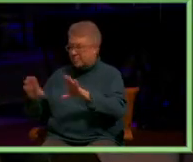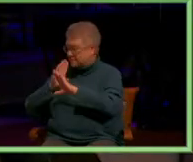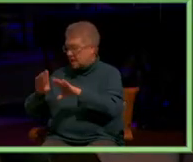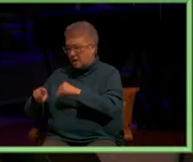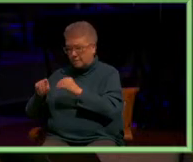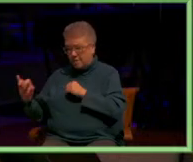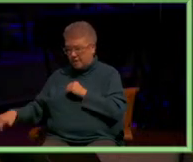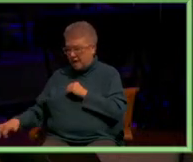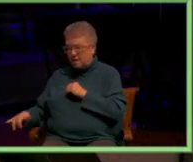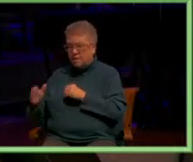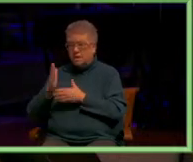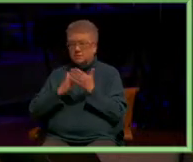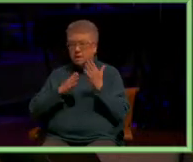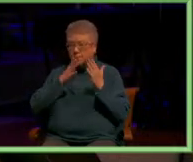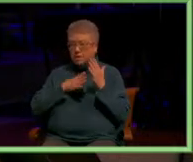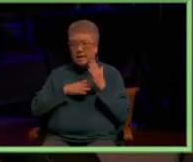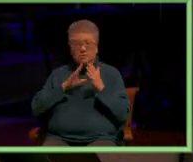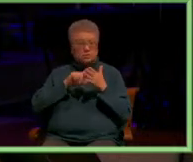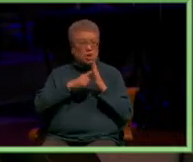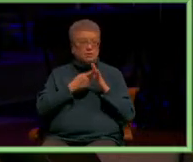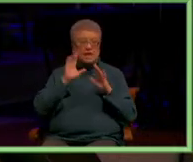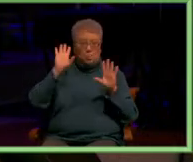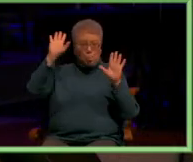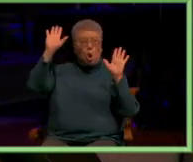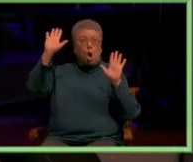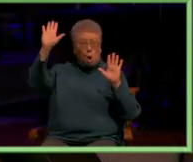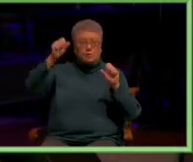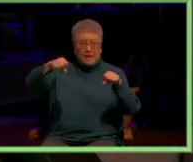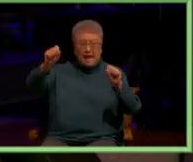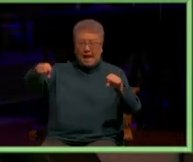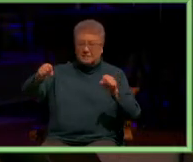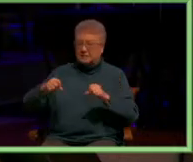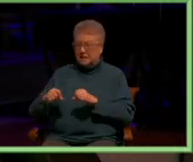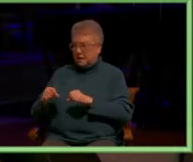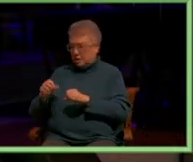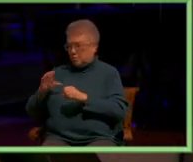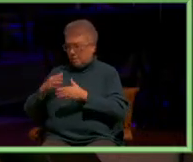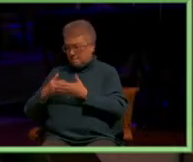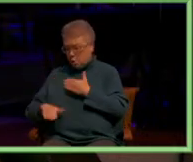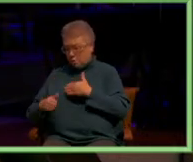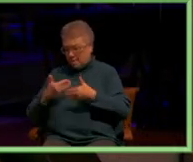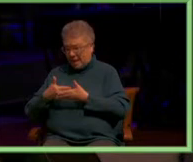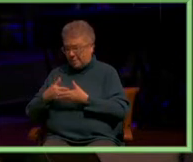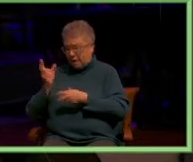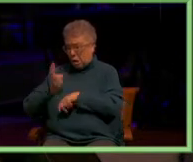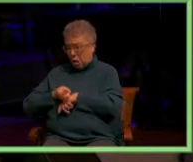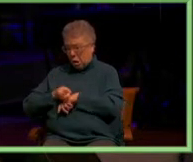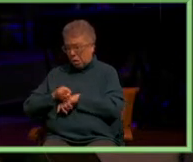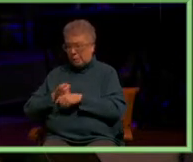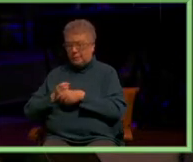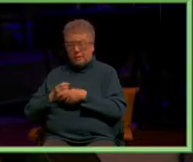Some of you ladies almost got up and got Pentecostal at that right there, right? Ooh, preacher, you own it now.